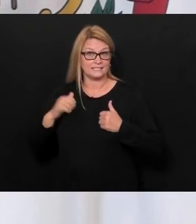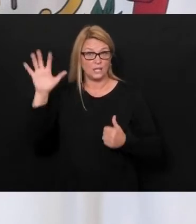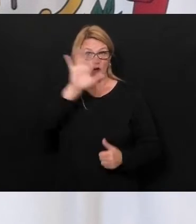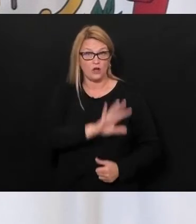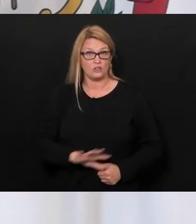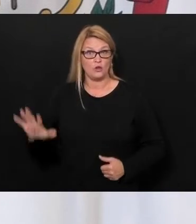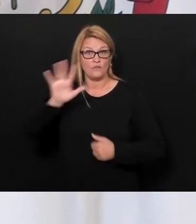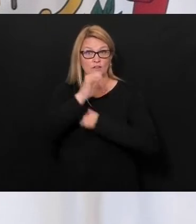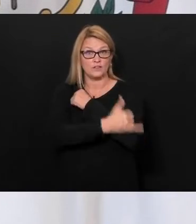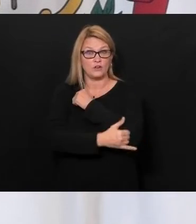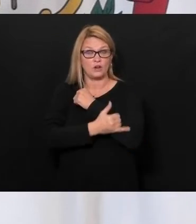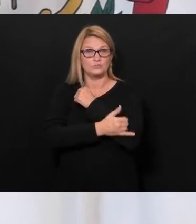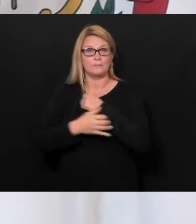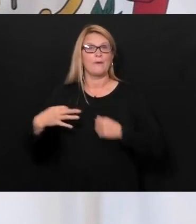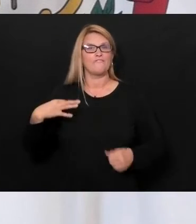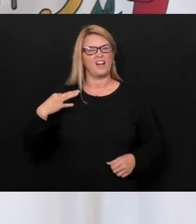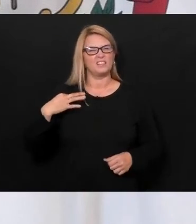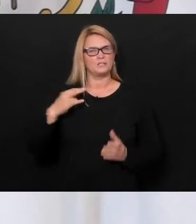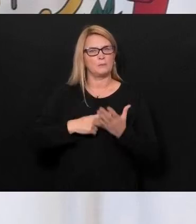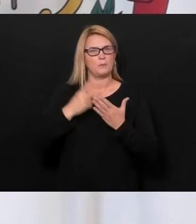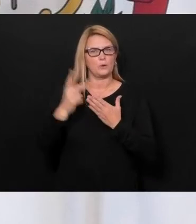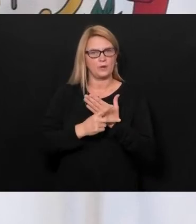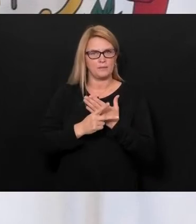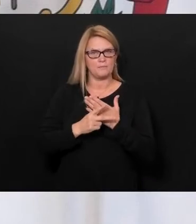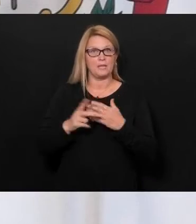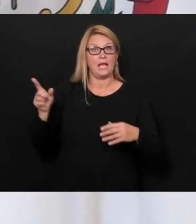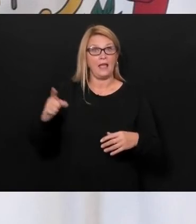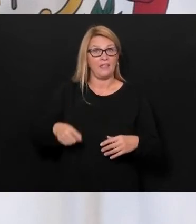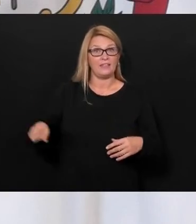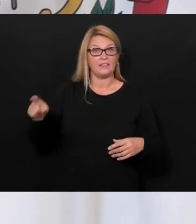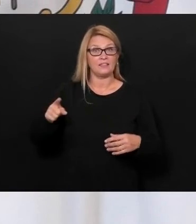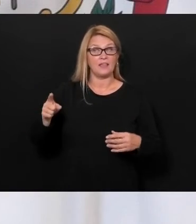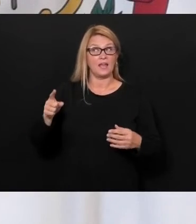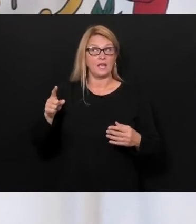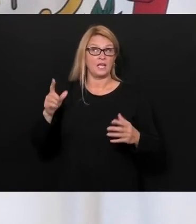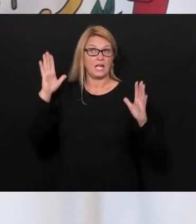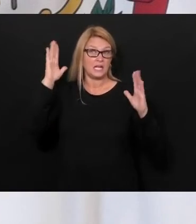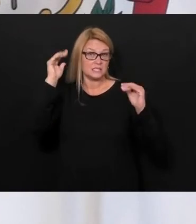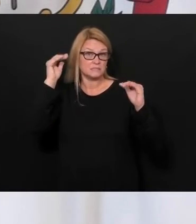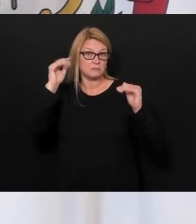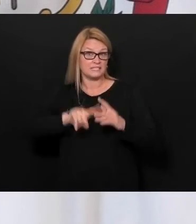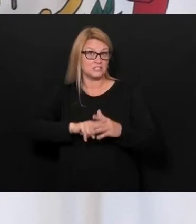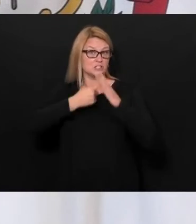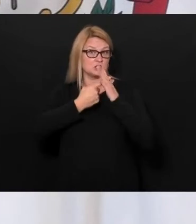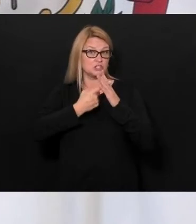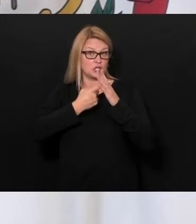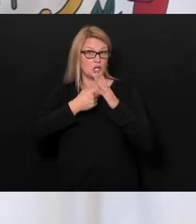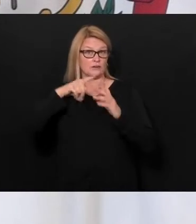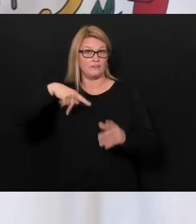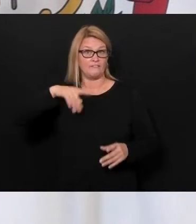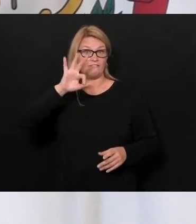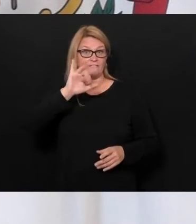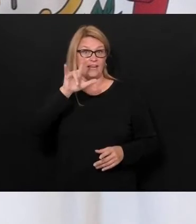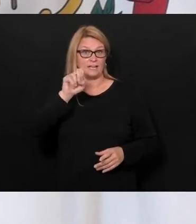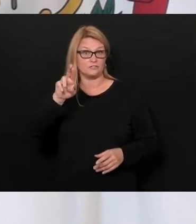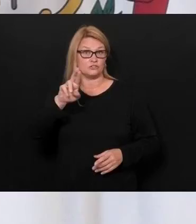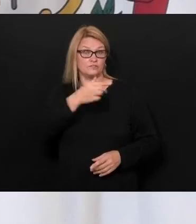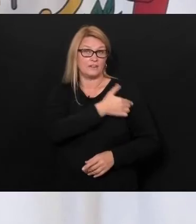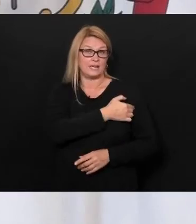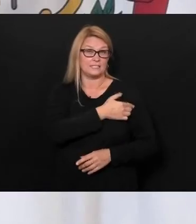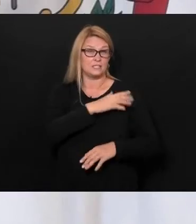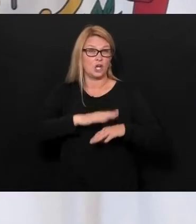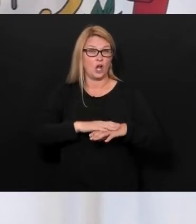through a voluntary program. They have said they expect to administer the first Pfizer vaccines on